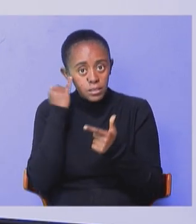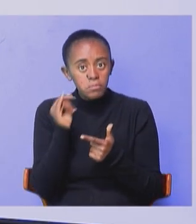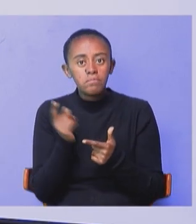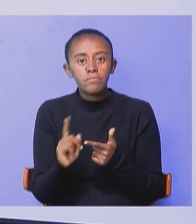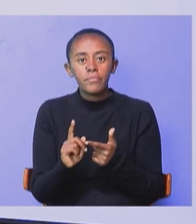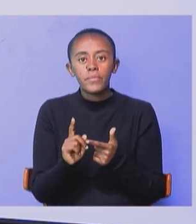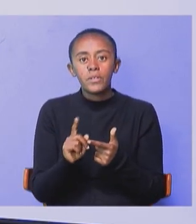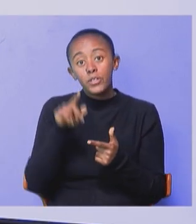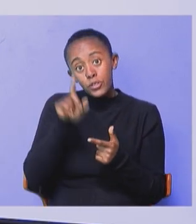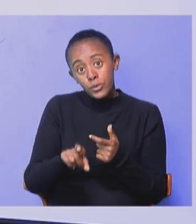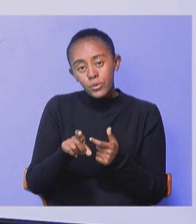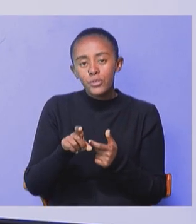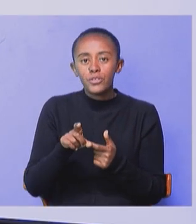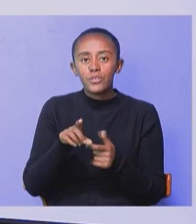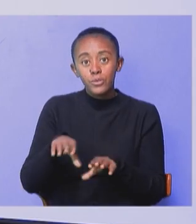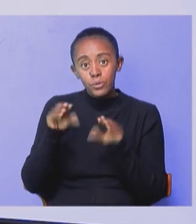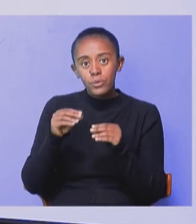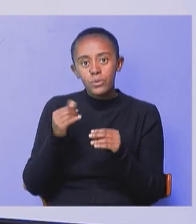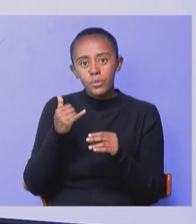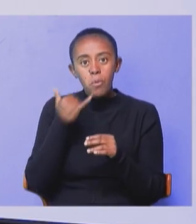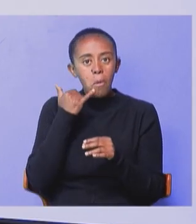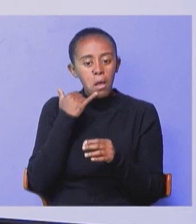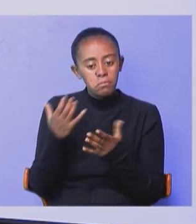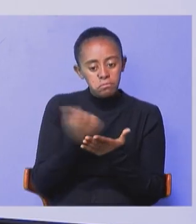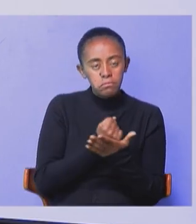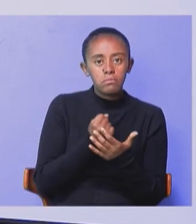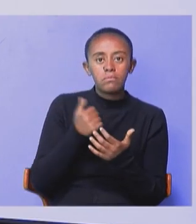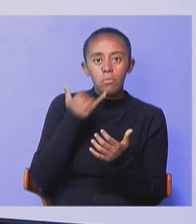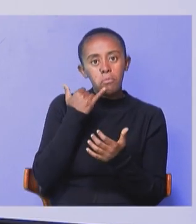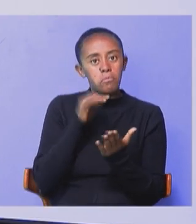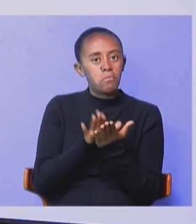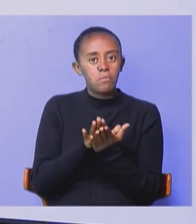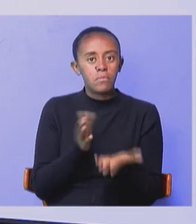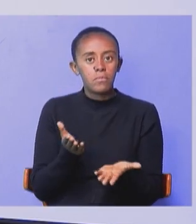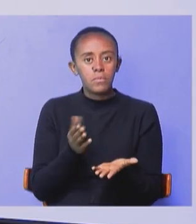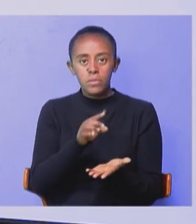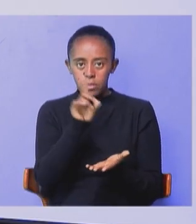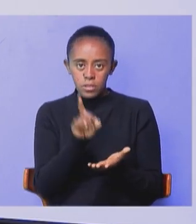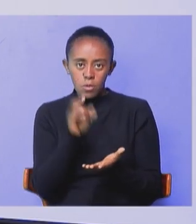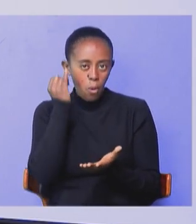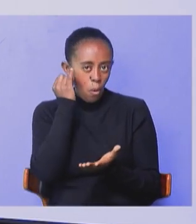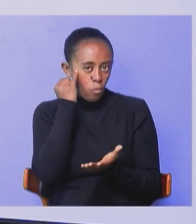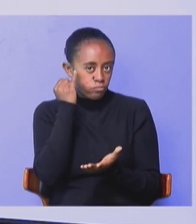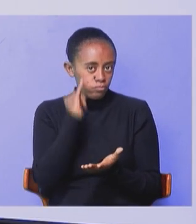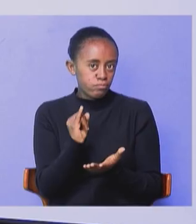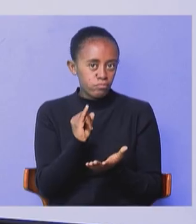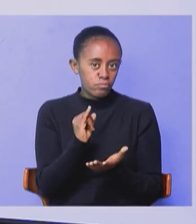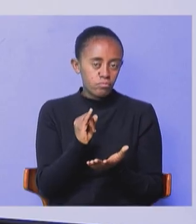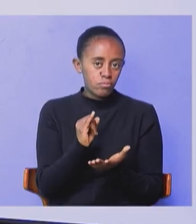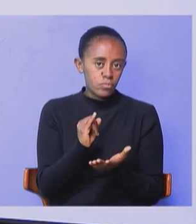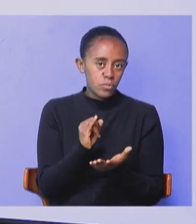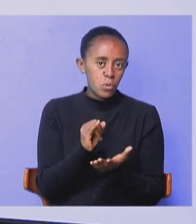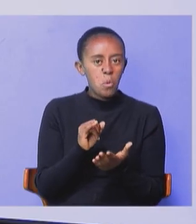one is should students take mobile phones to school. This one is asking an opinion. The other one